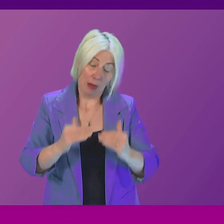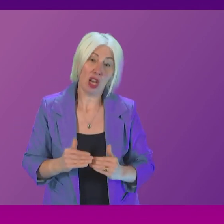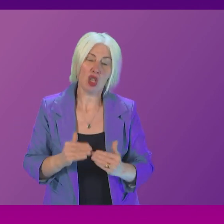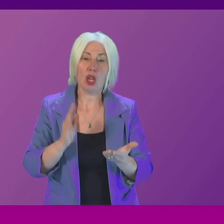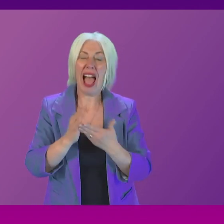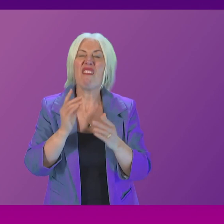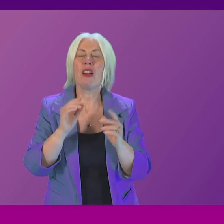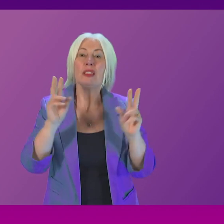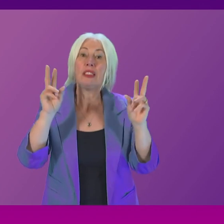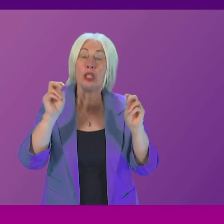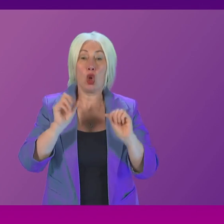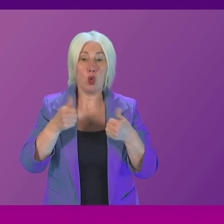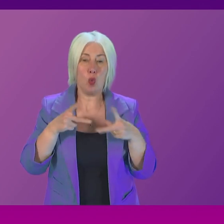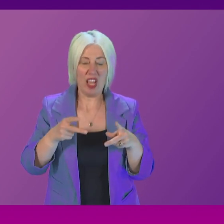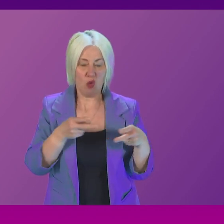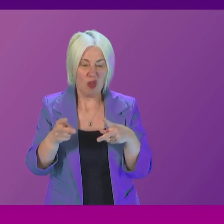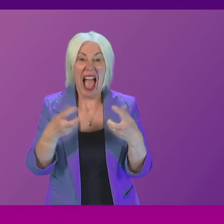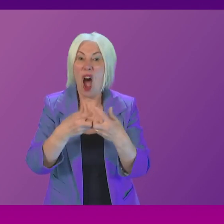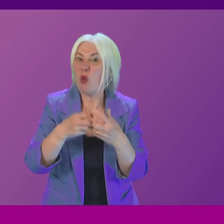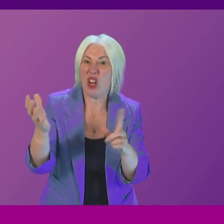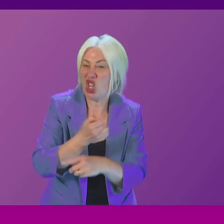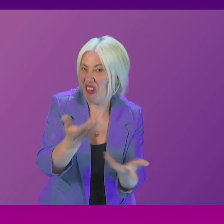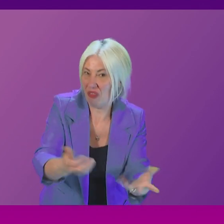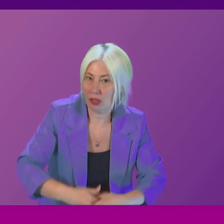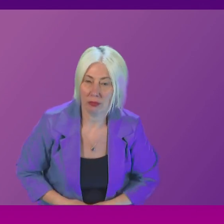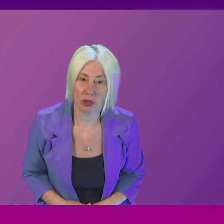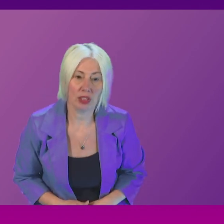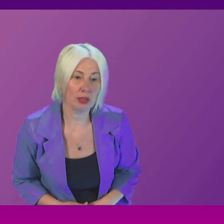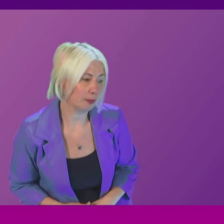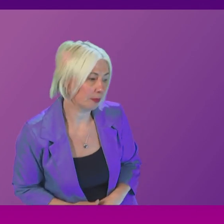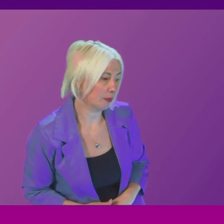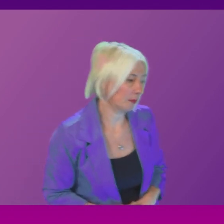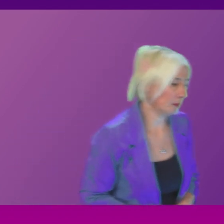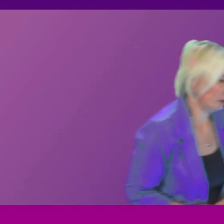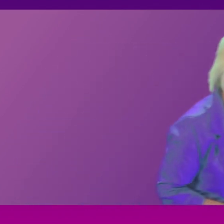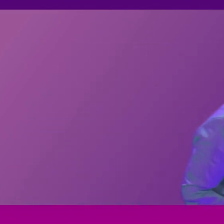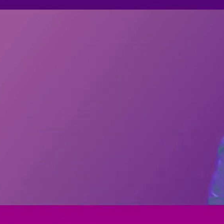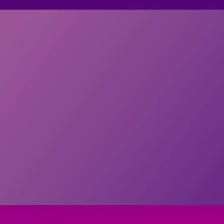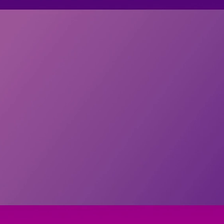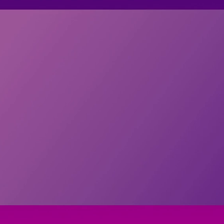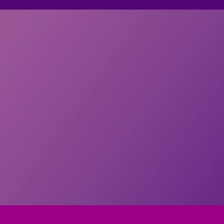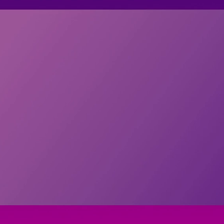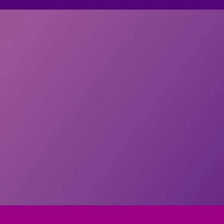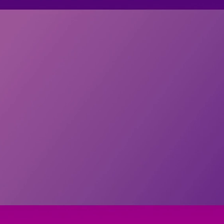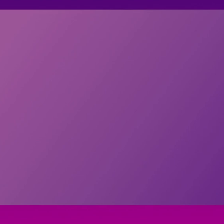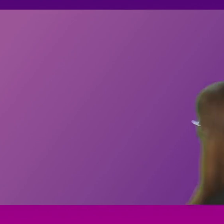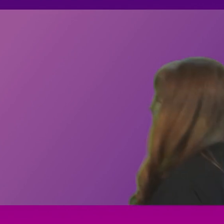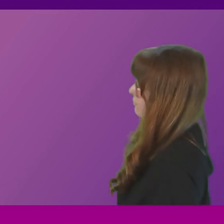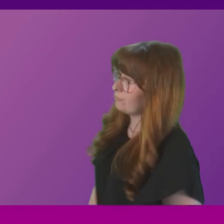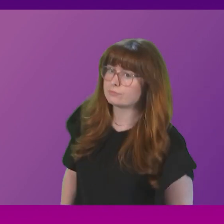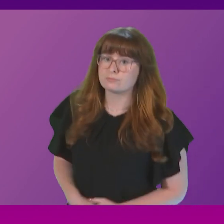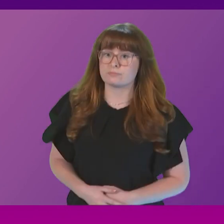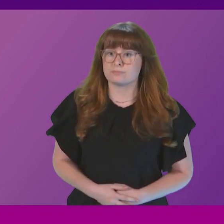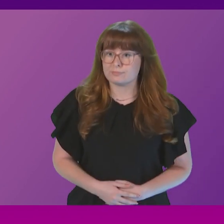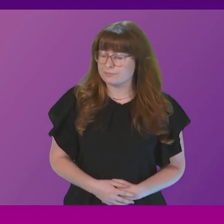credible pathway to meeting them. Thank you, First Minister. We now move into